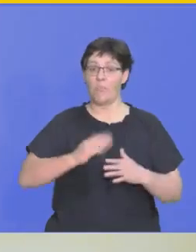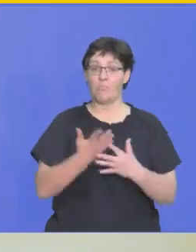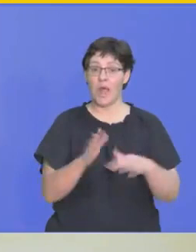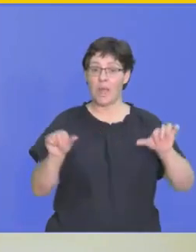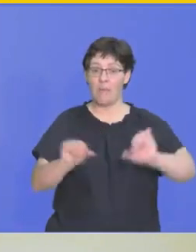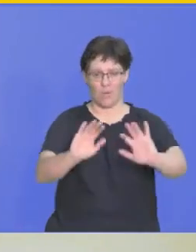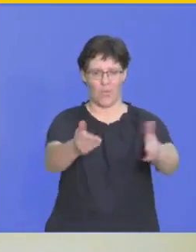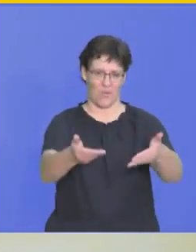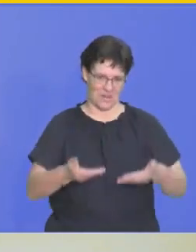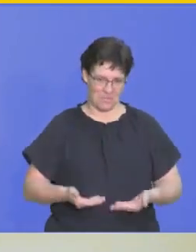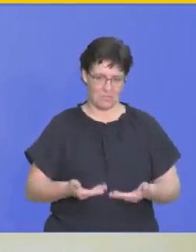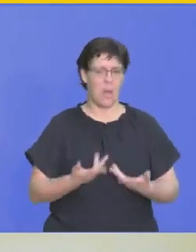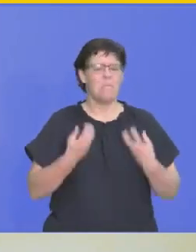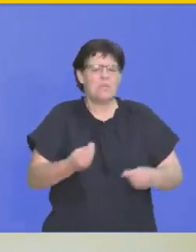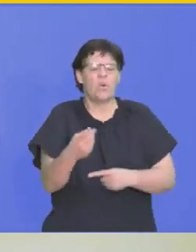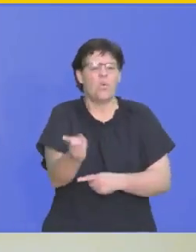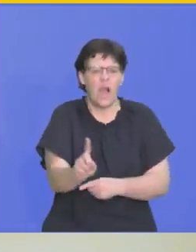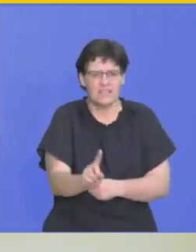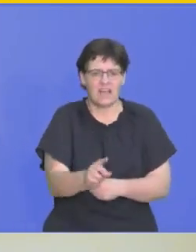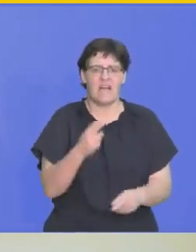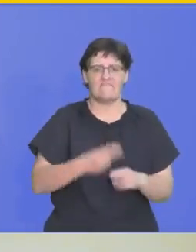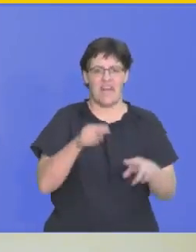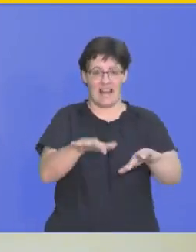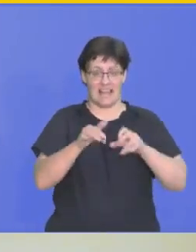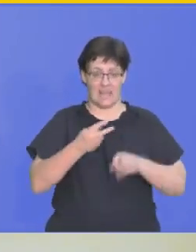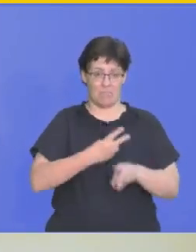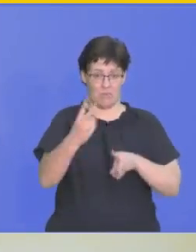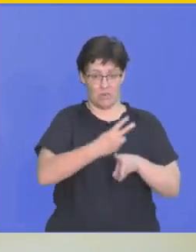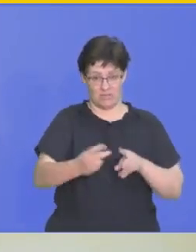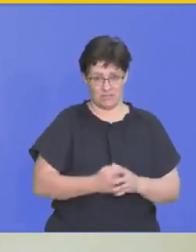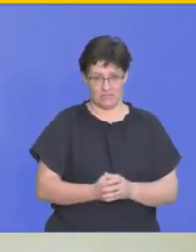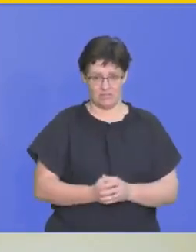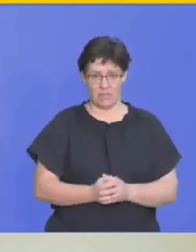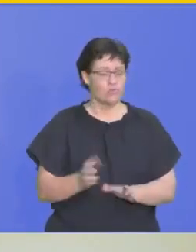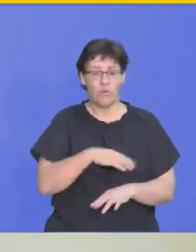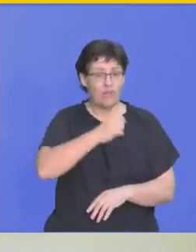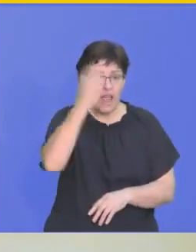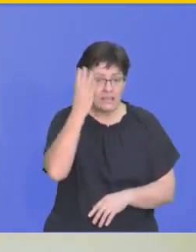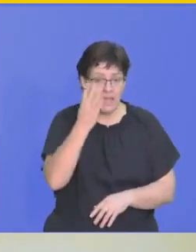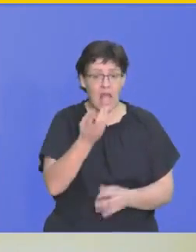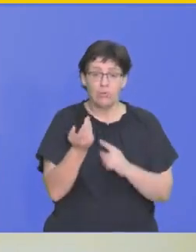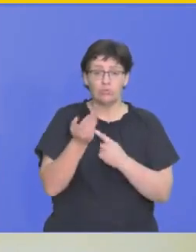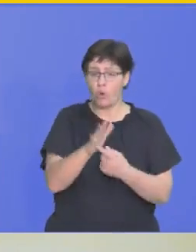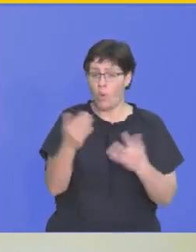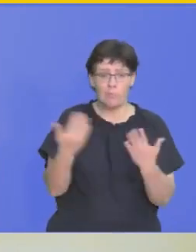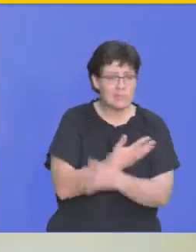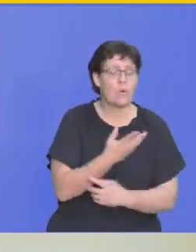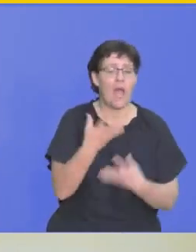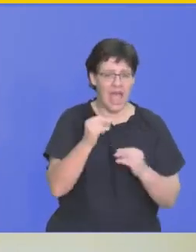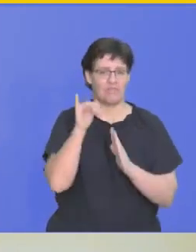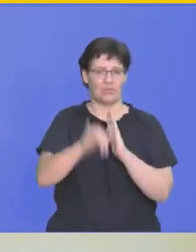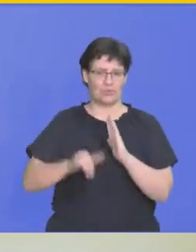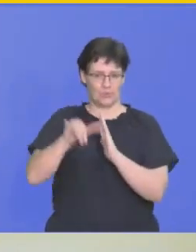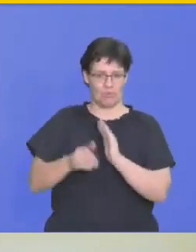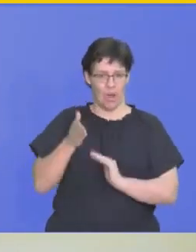Welcome back from the break, guys. We are still busy with your final exam prep. Don't forget, if you missed any of our shows, we do have a YouTube